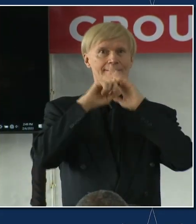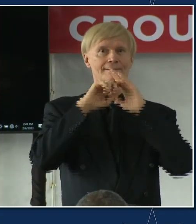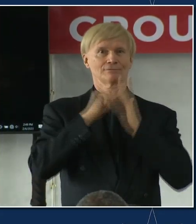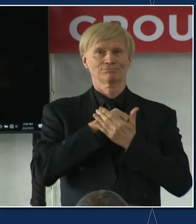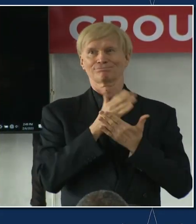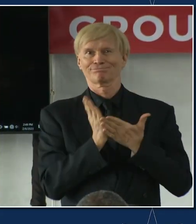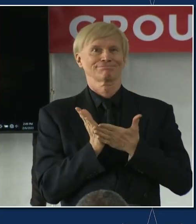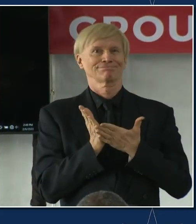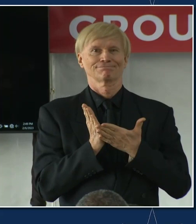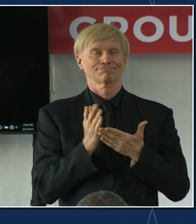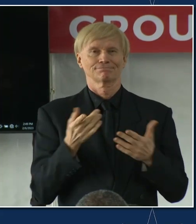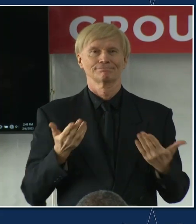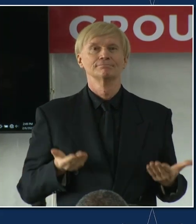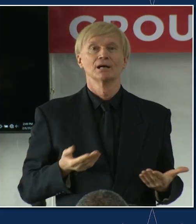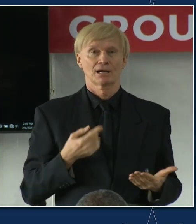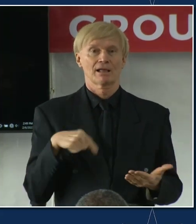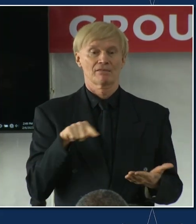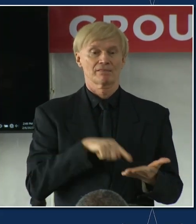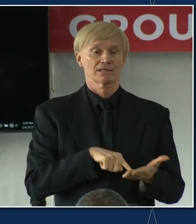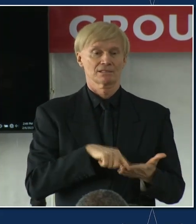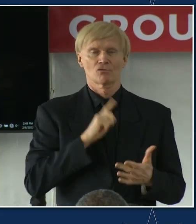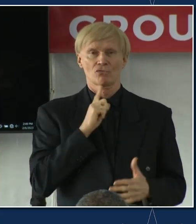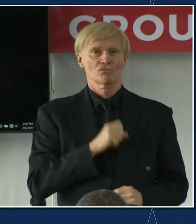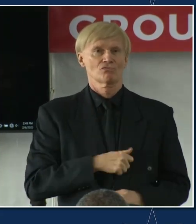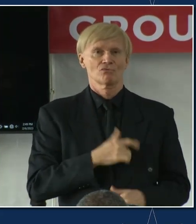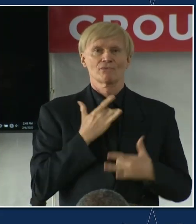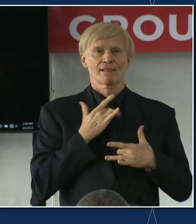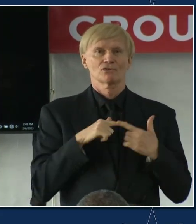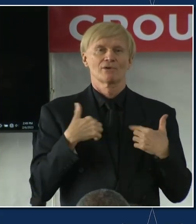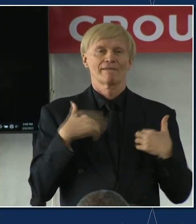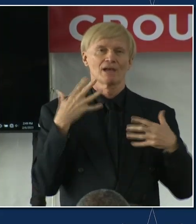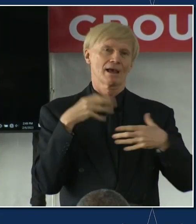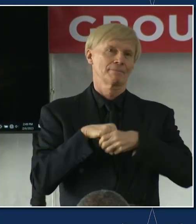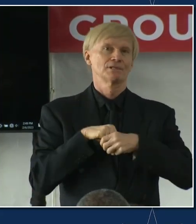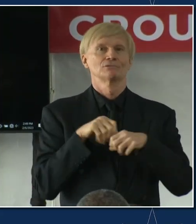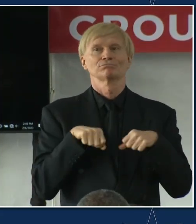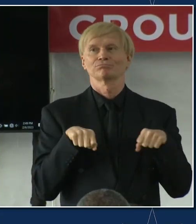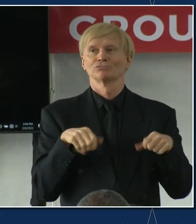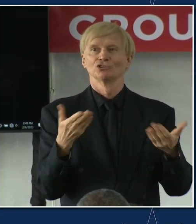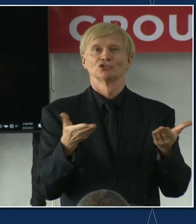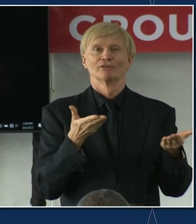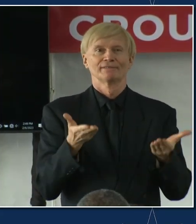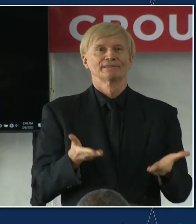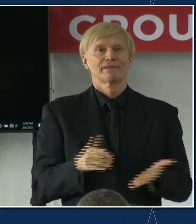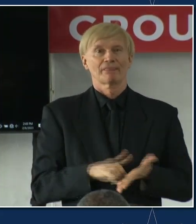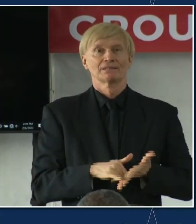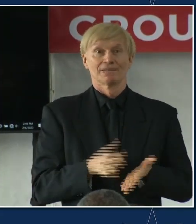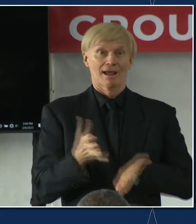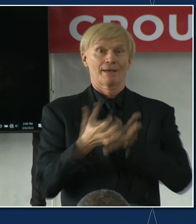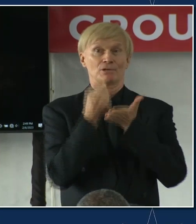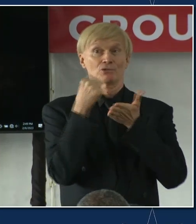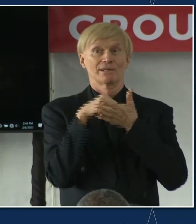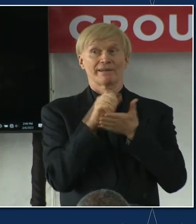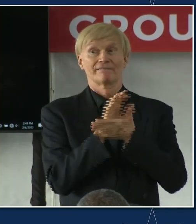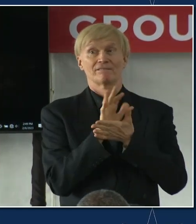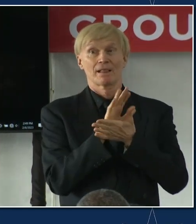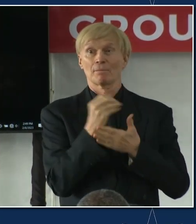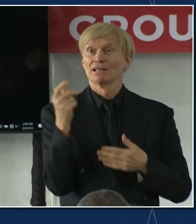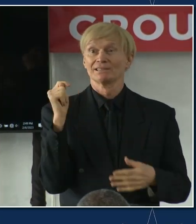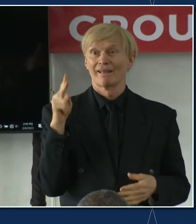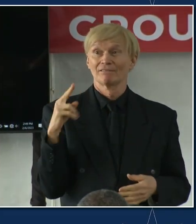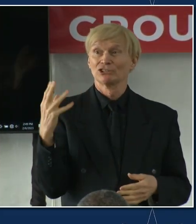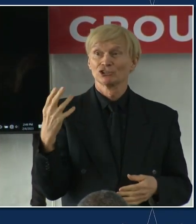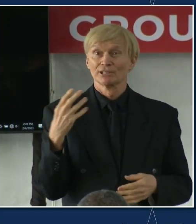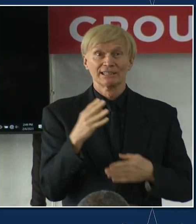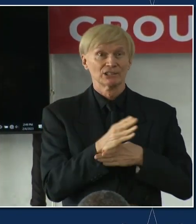era is about to begin, and it's thrilling to get the opportunity to serve and help this community in the film and television